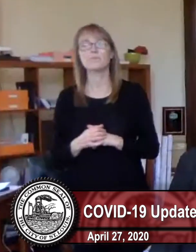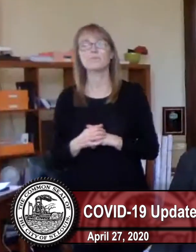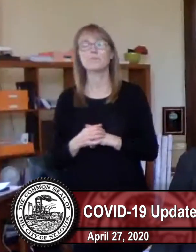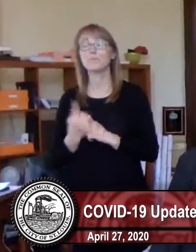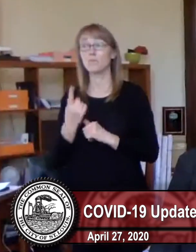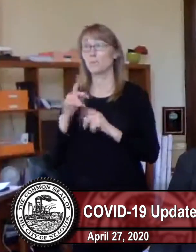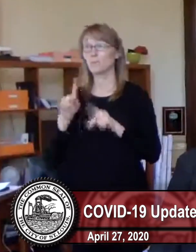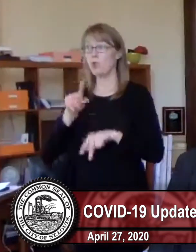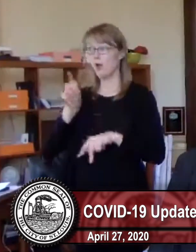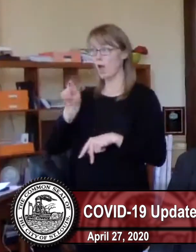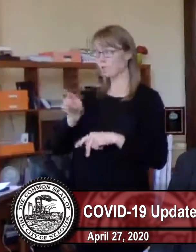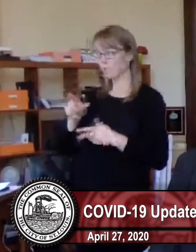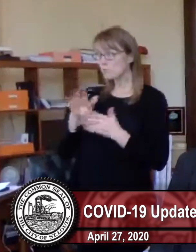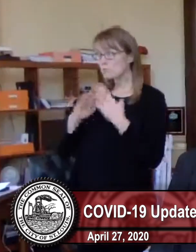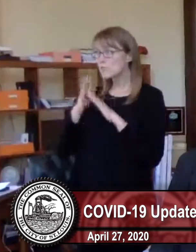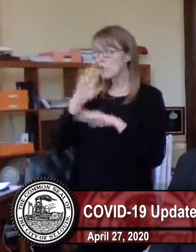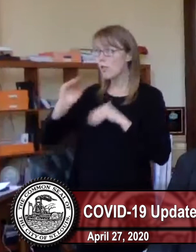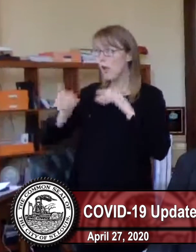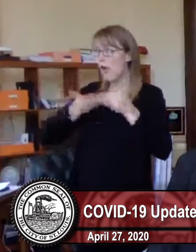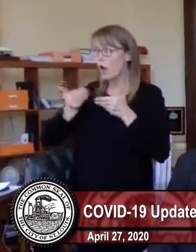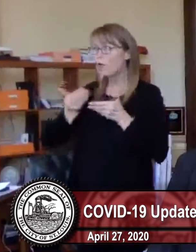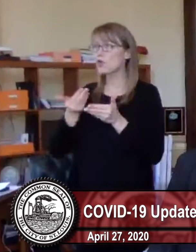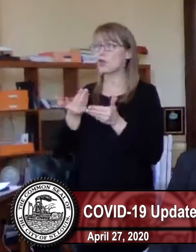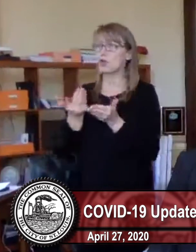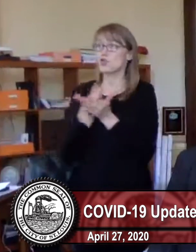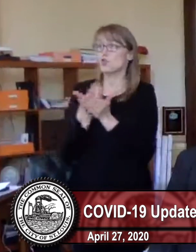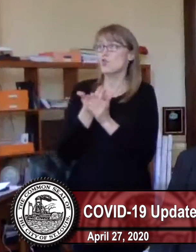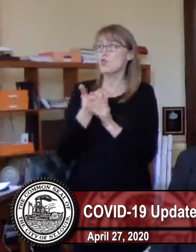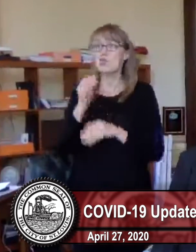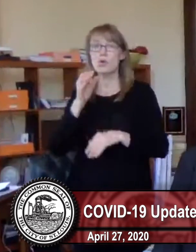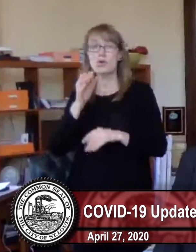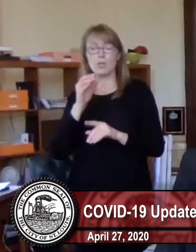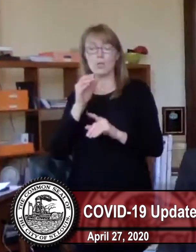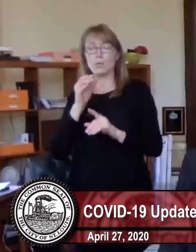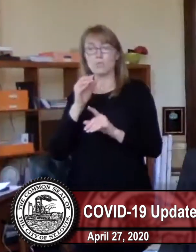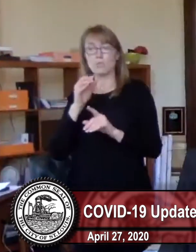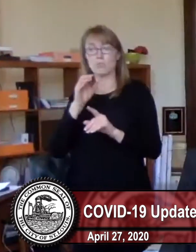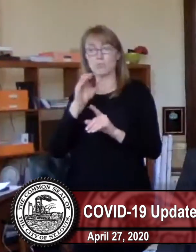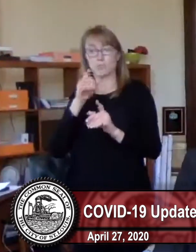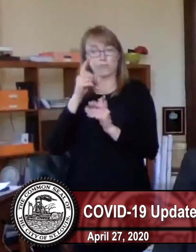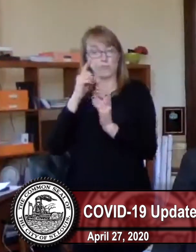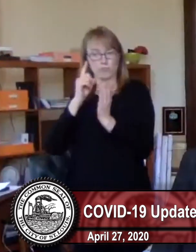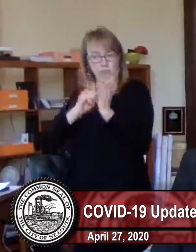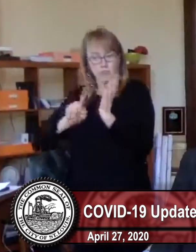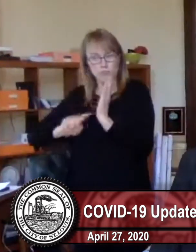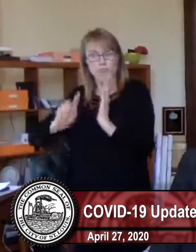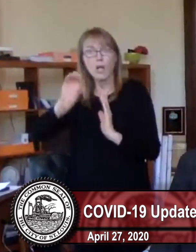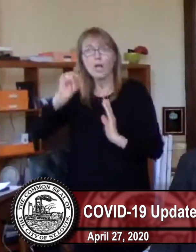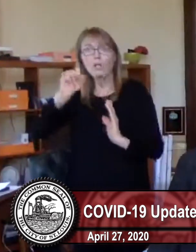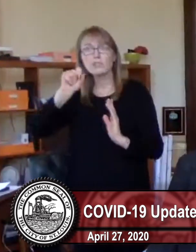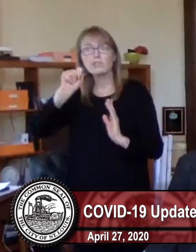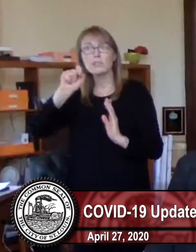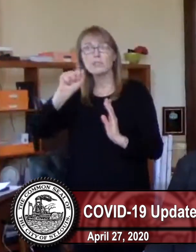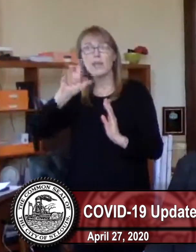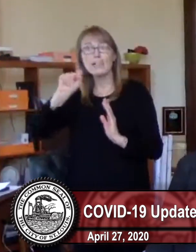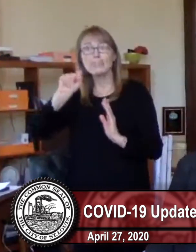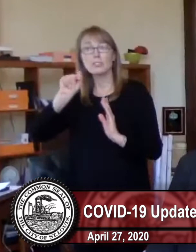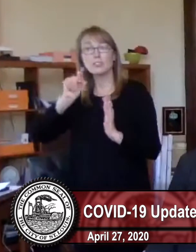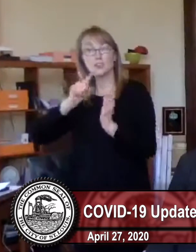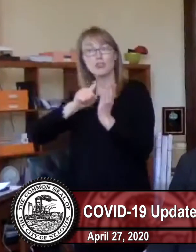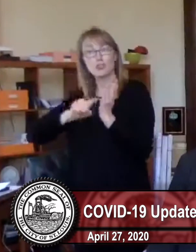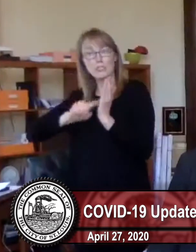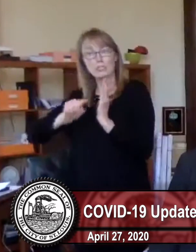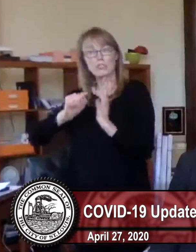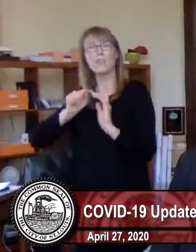determining where COVID-19 has been in the community? So the city of St. Louis actually has a very sophisticated contact